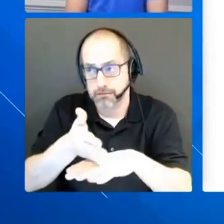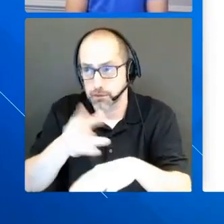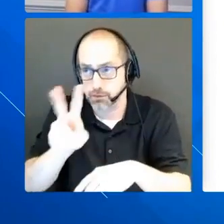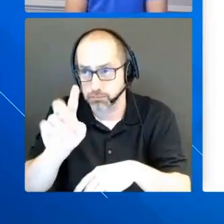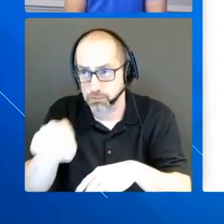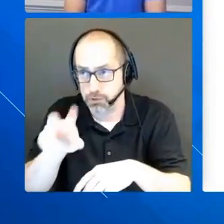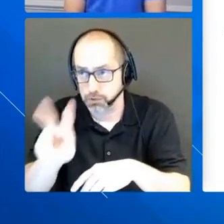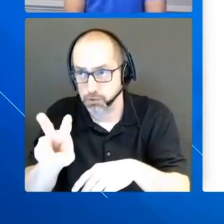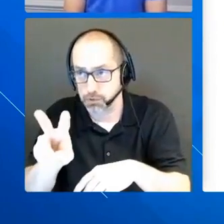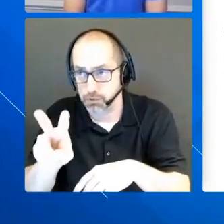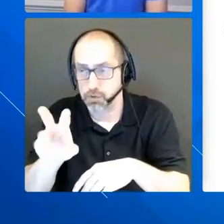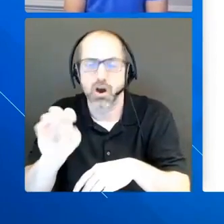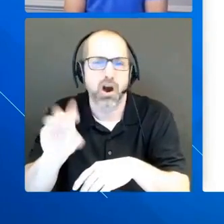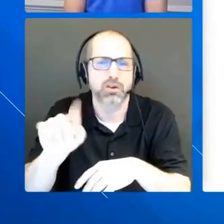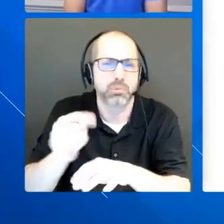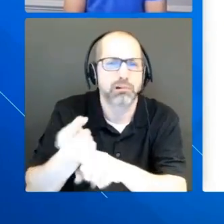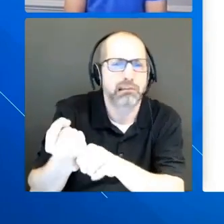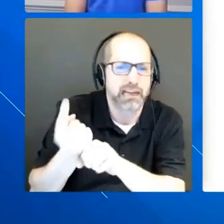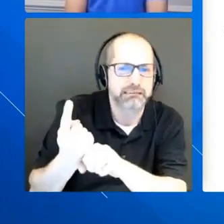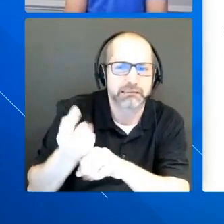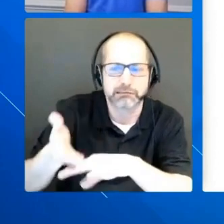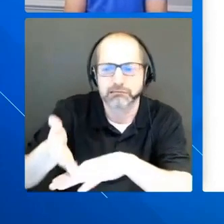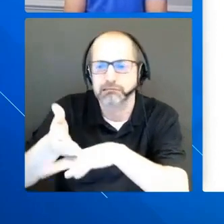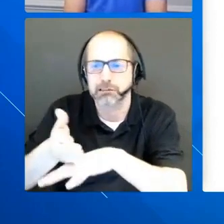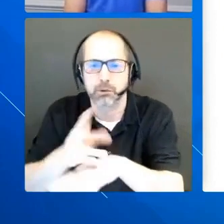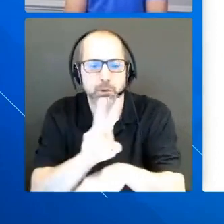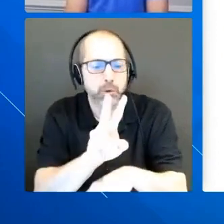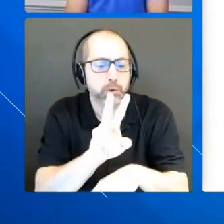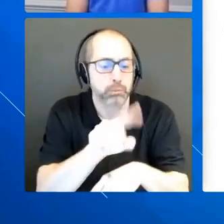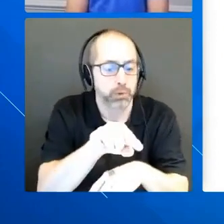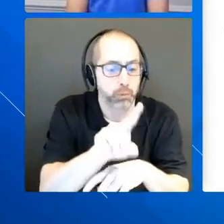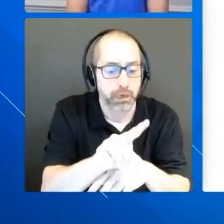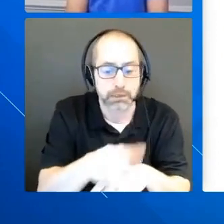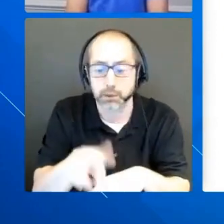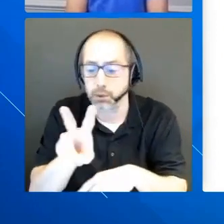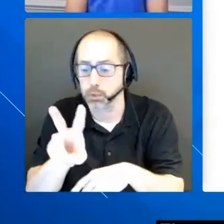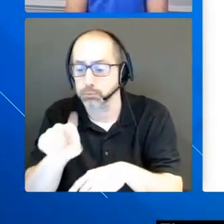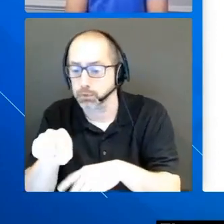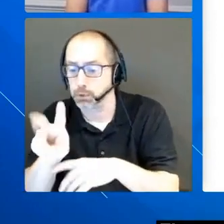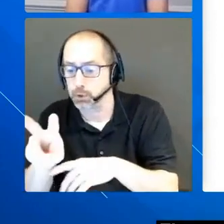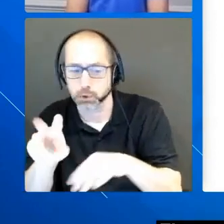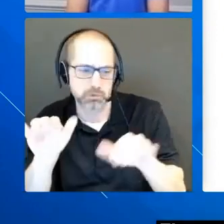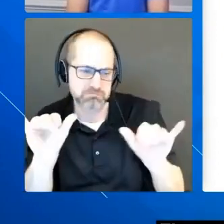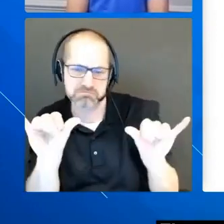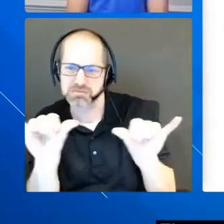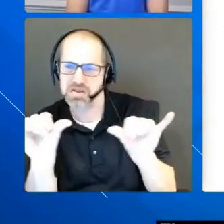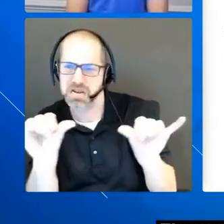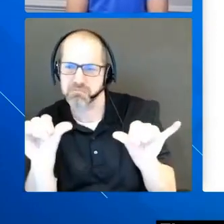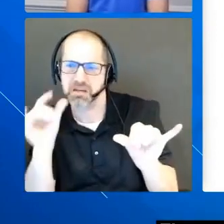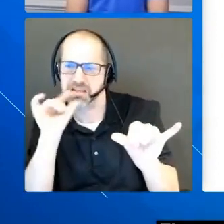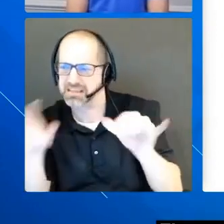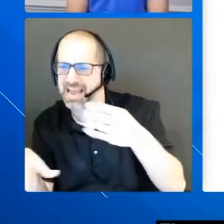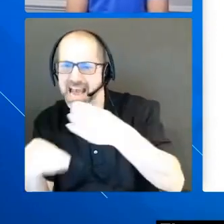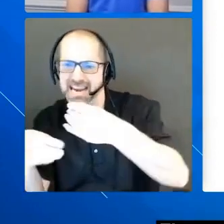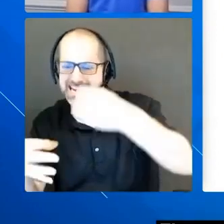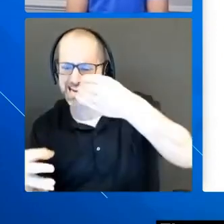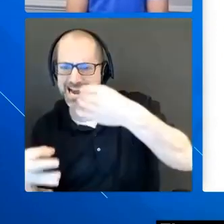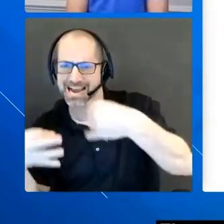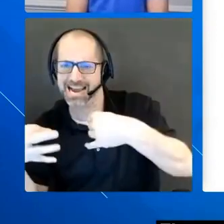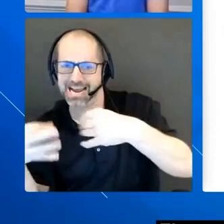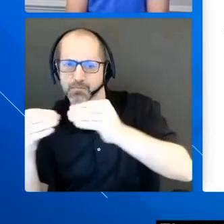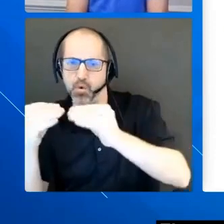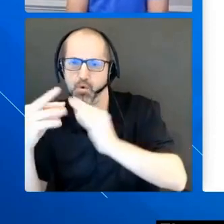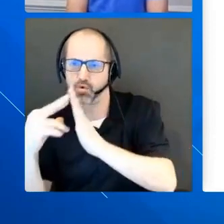think, October of last year. Not a lot from 2.1 to 2.2 was changed. They added, I think, 9 guidelines and maybe took